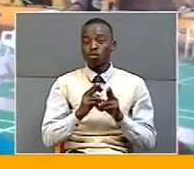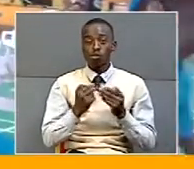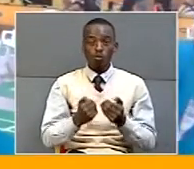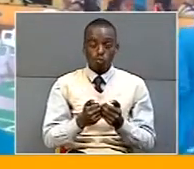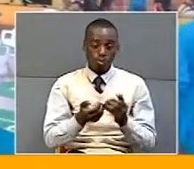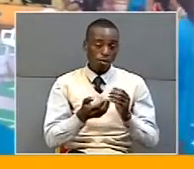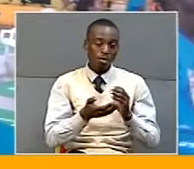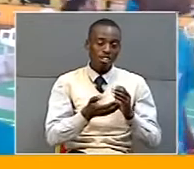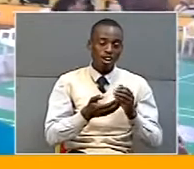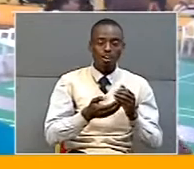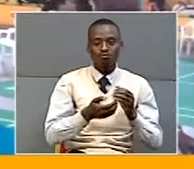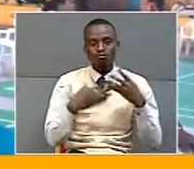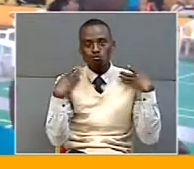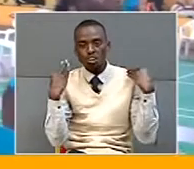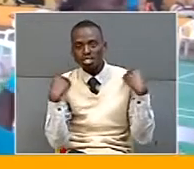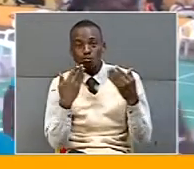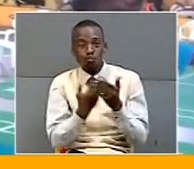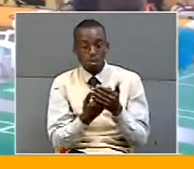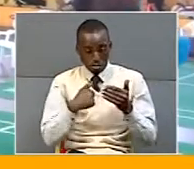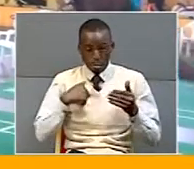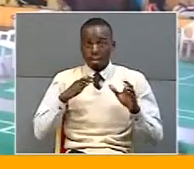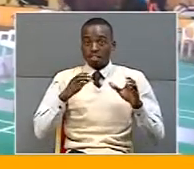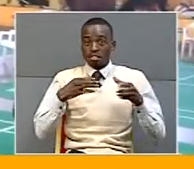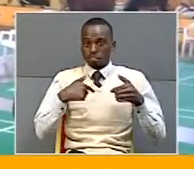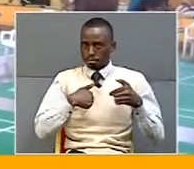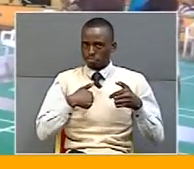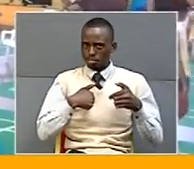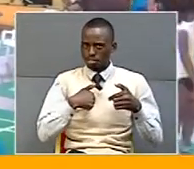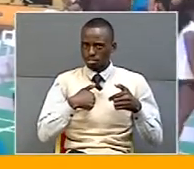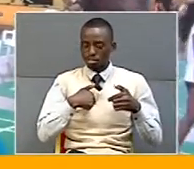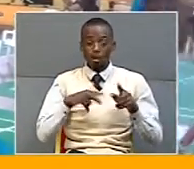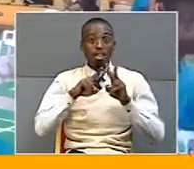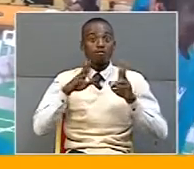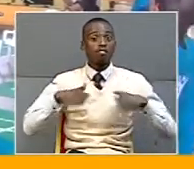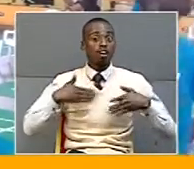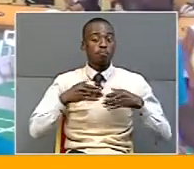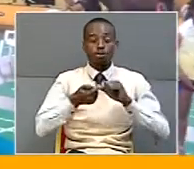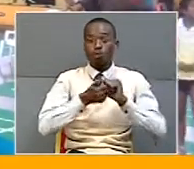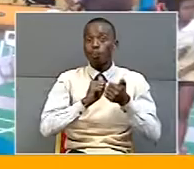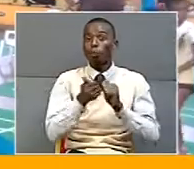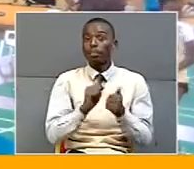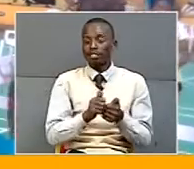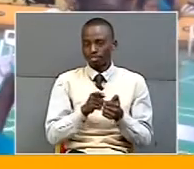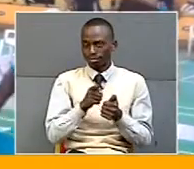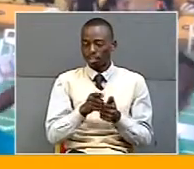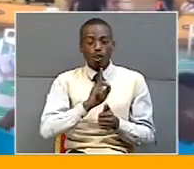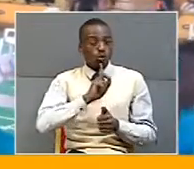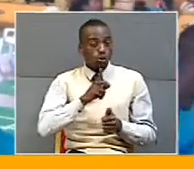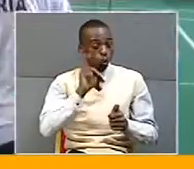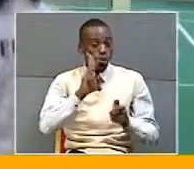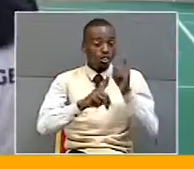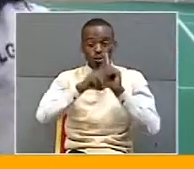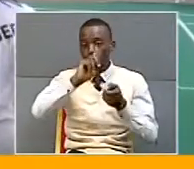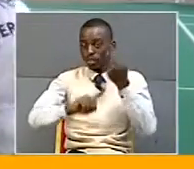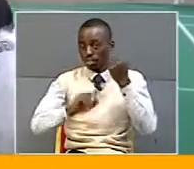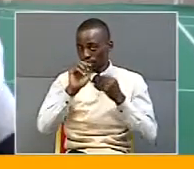part of Africa. So me and my team, we are very happy to play this tournament, and we are sure we're going to win